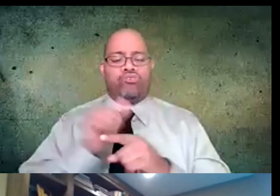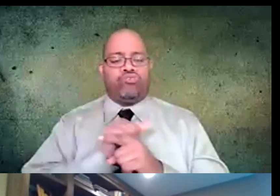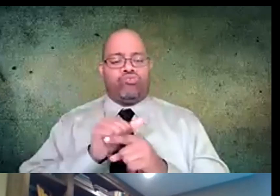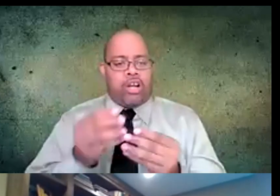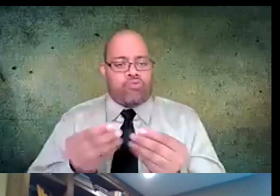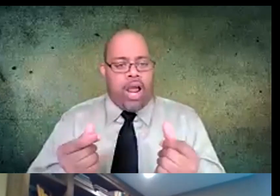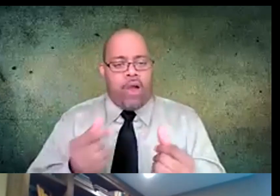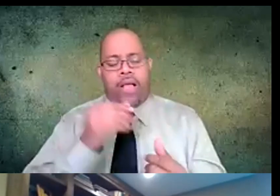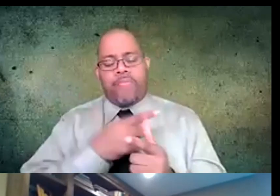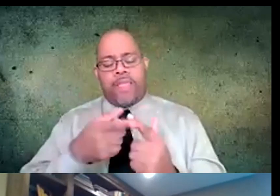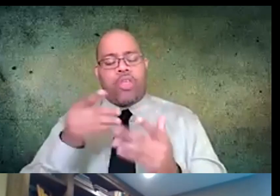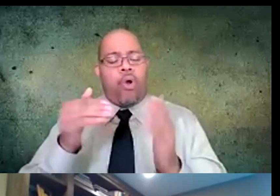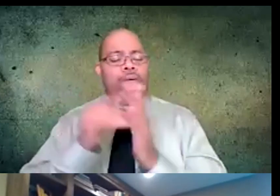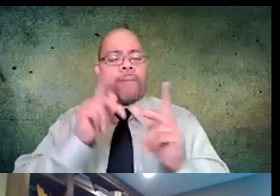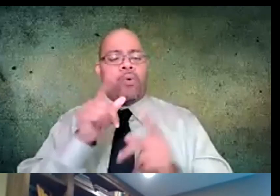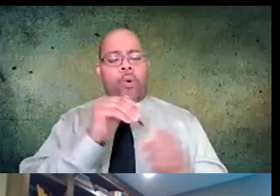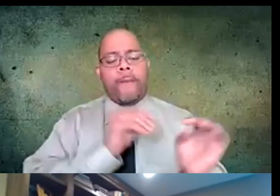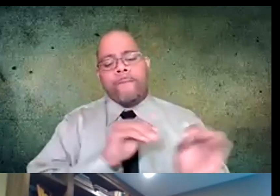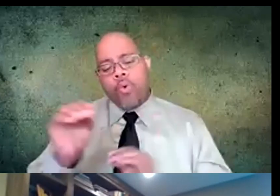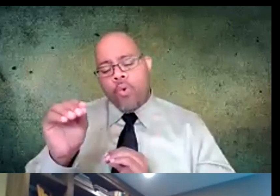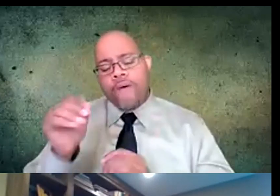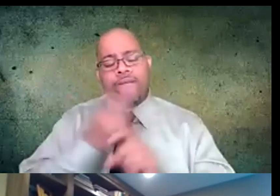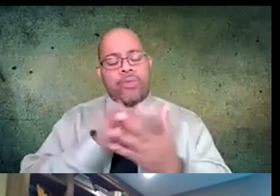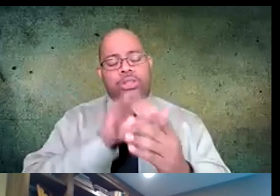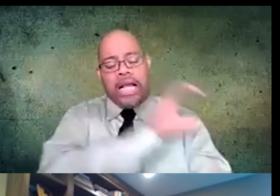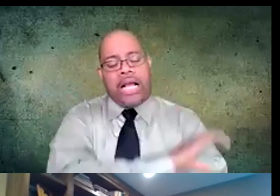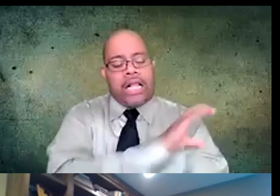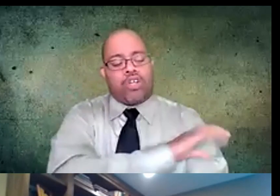often people kind of move from those clinical research